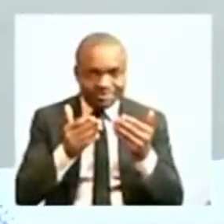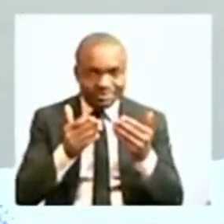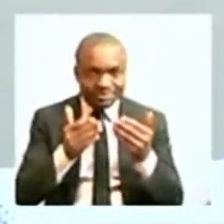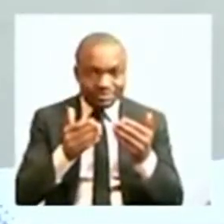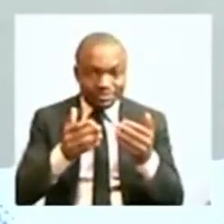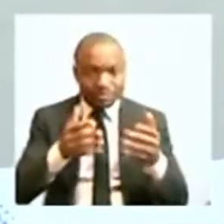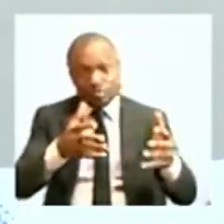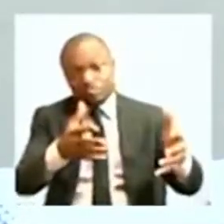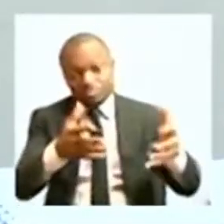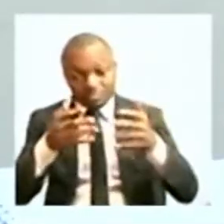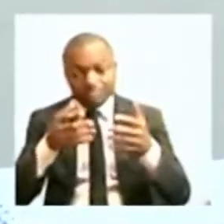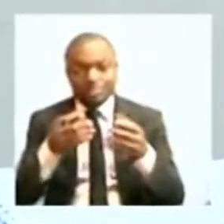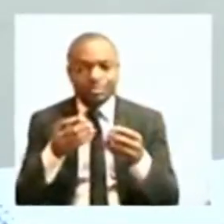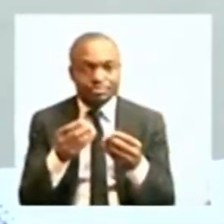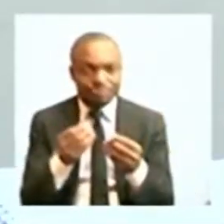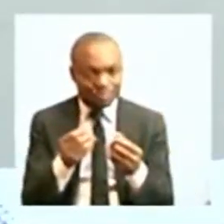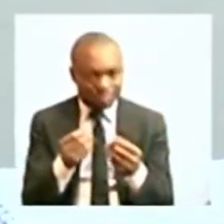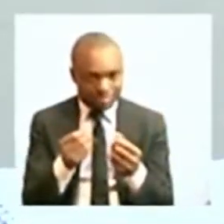mopping of funds